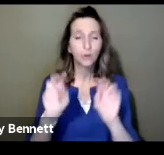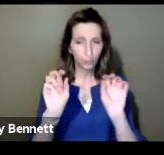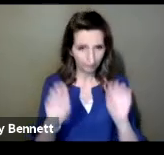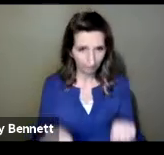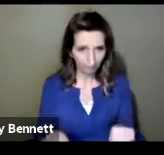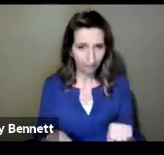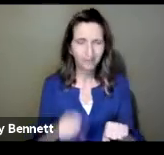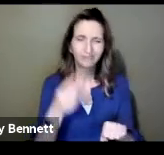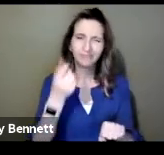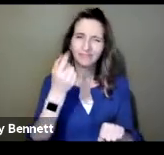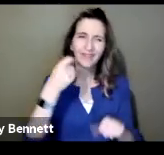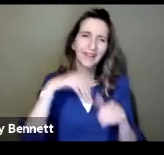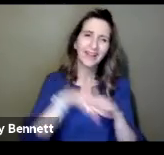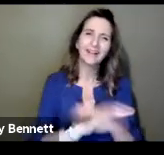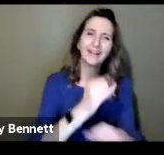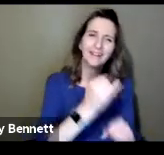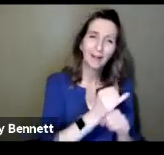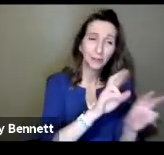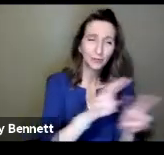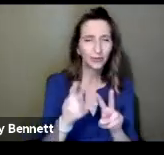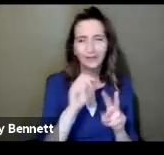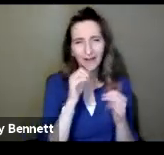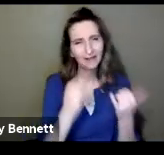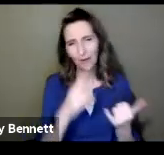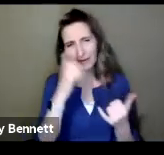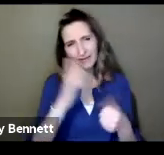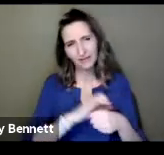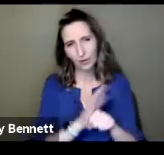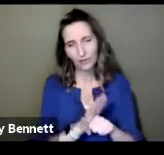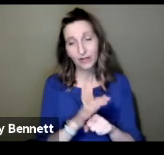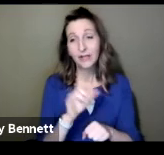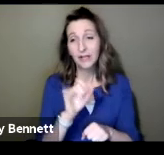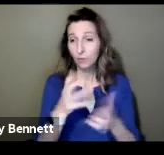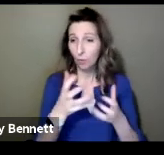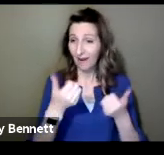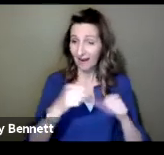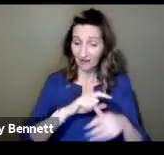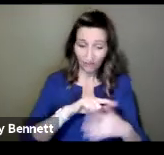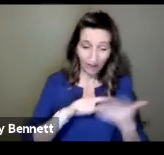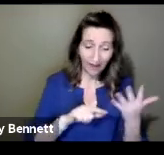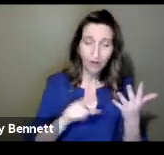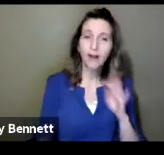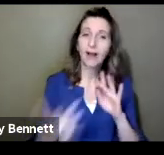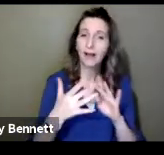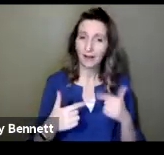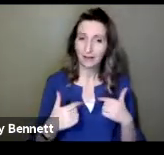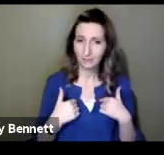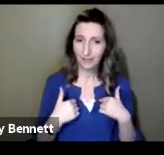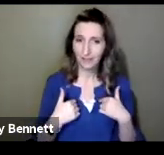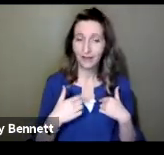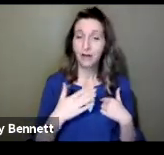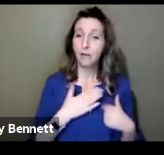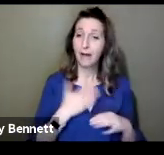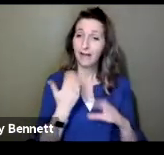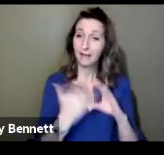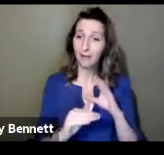due to COVID, here is my contact information. My email is eraby, E as